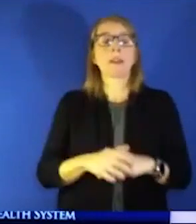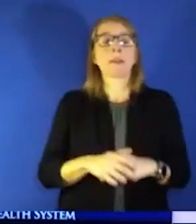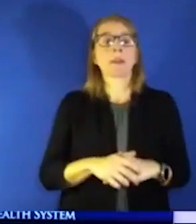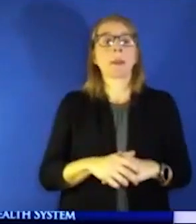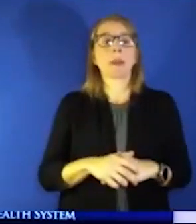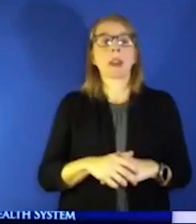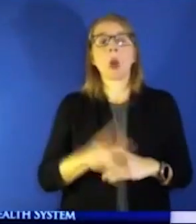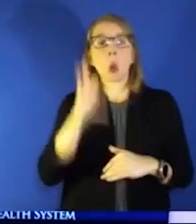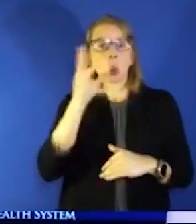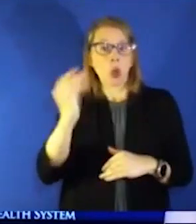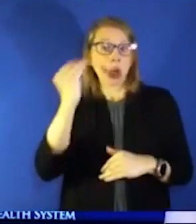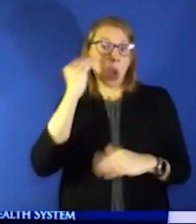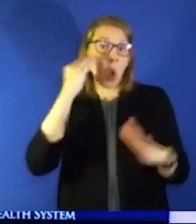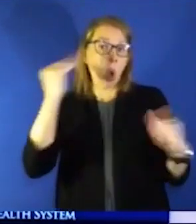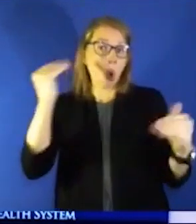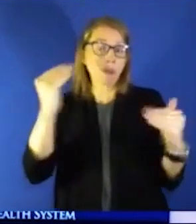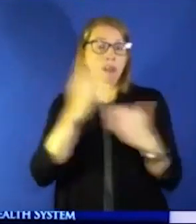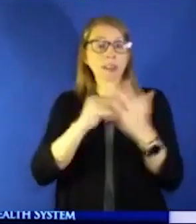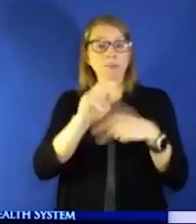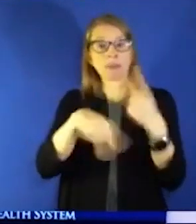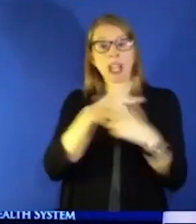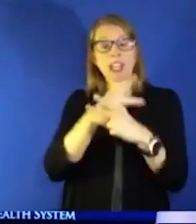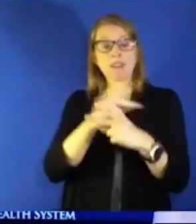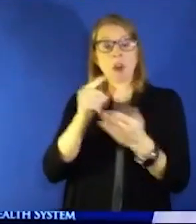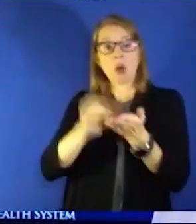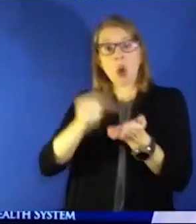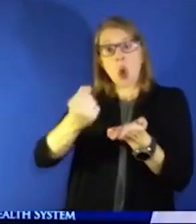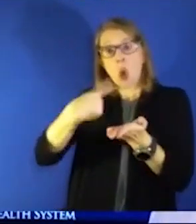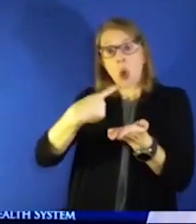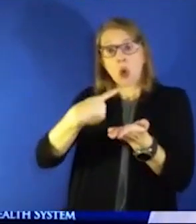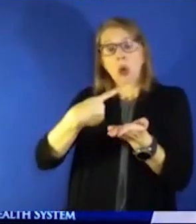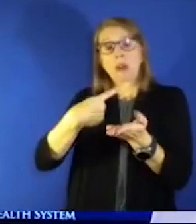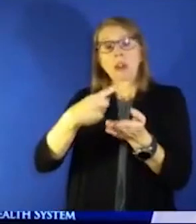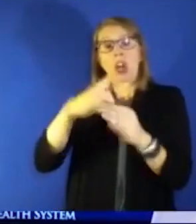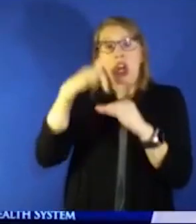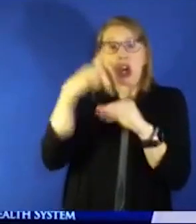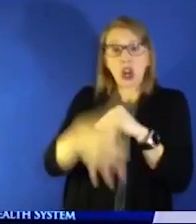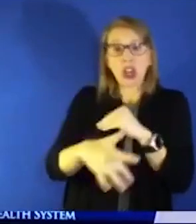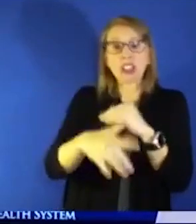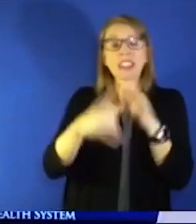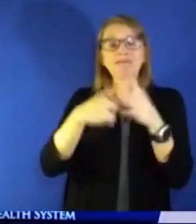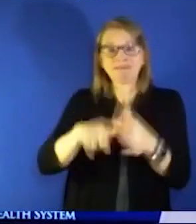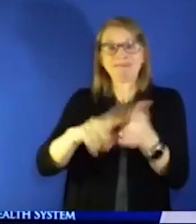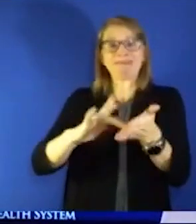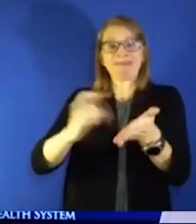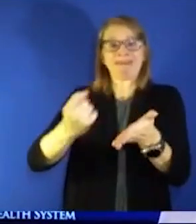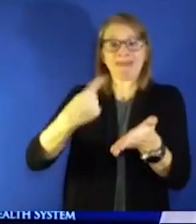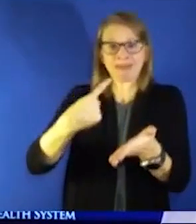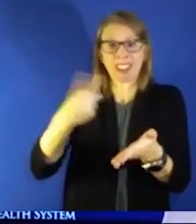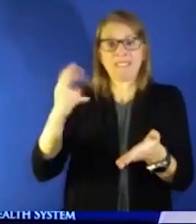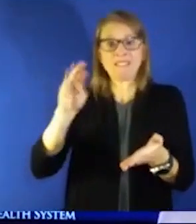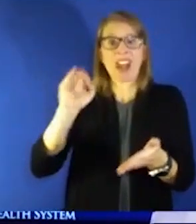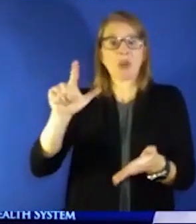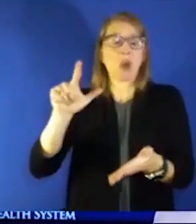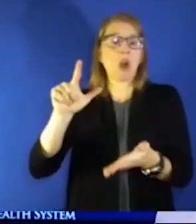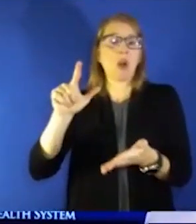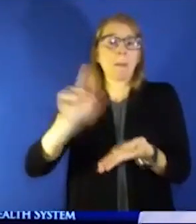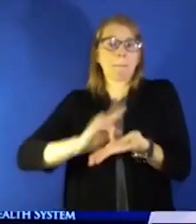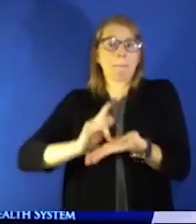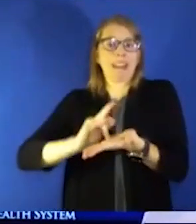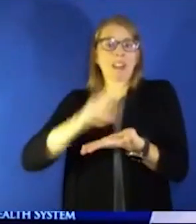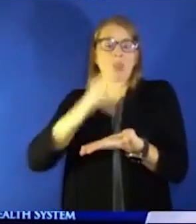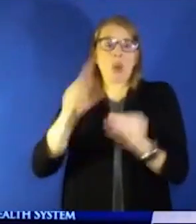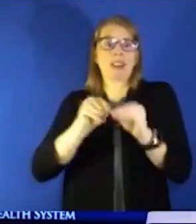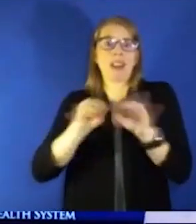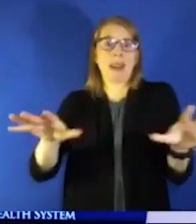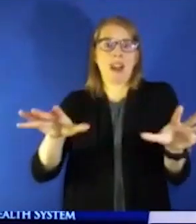that there would be some sort of oral, early initiated viral therapeutic that would come out, but again, it